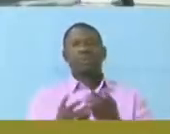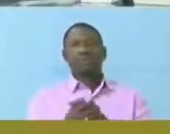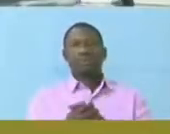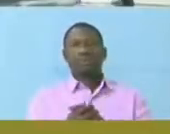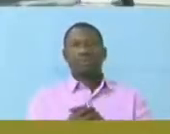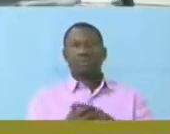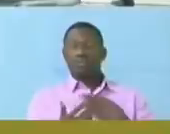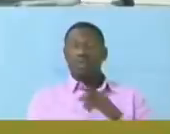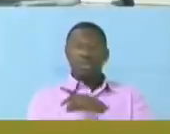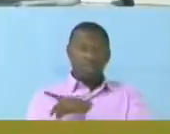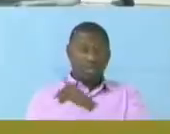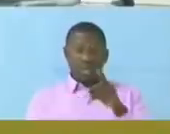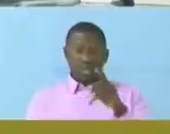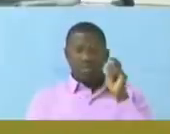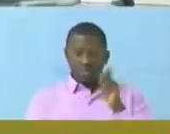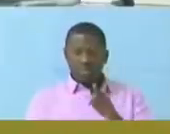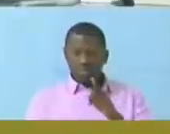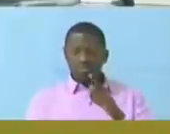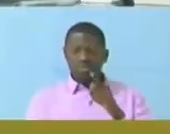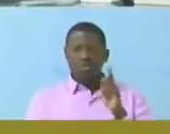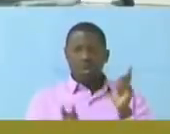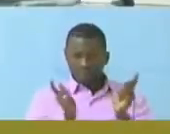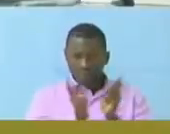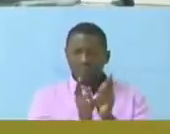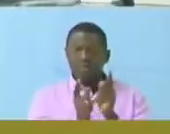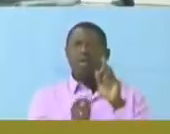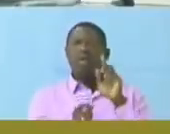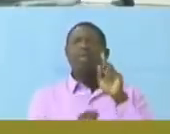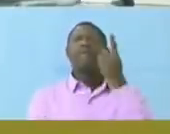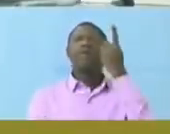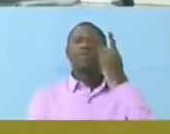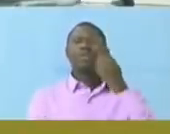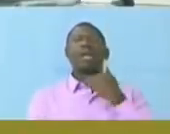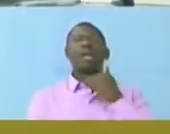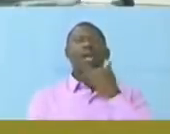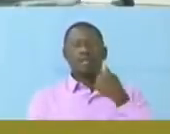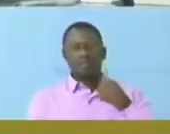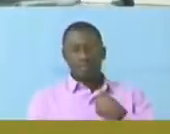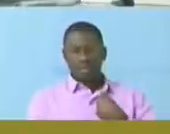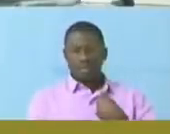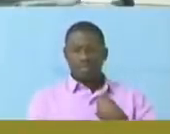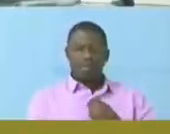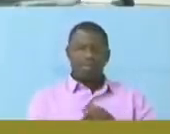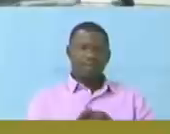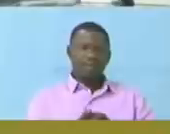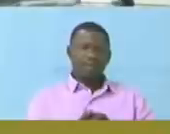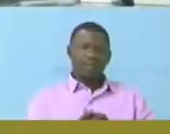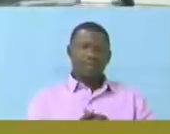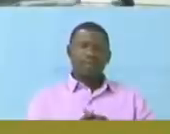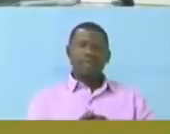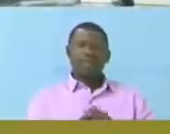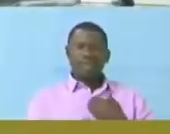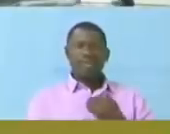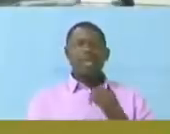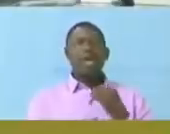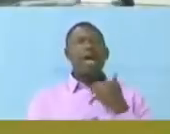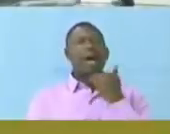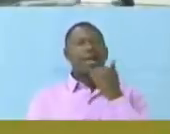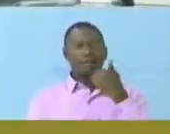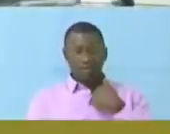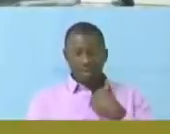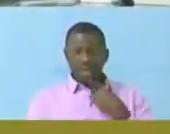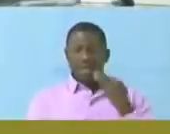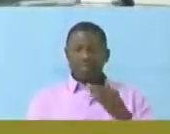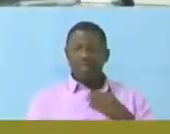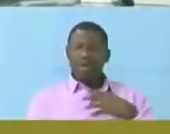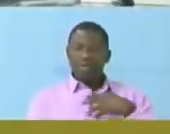have contacted me. Bari nyenta futalante male mu. And then asked me, he said, you know, then if I want to hand